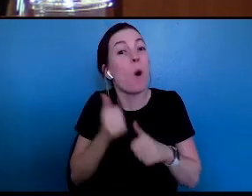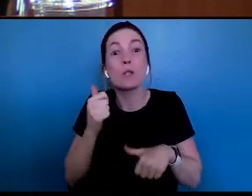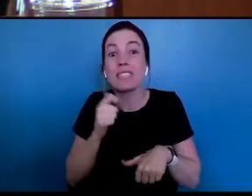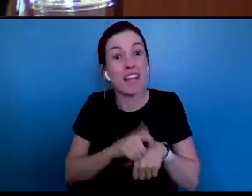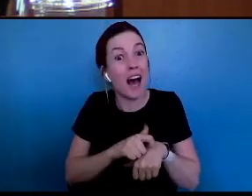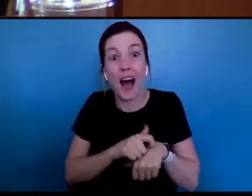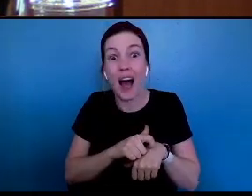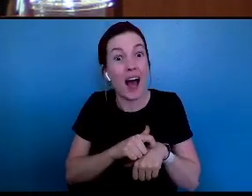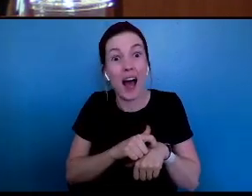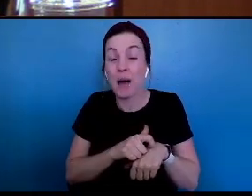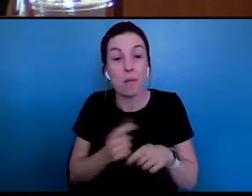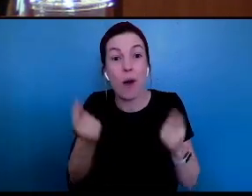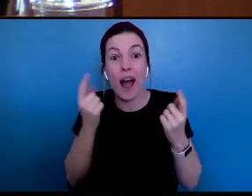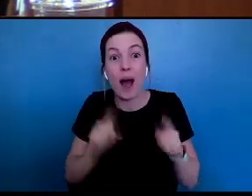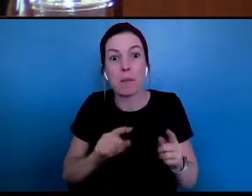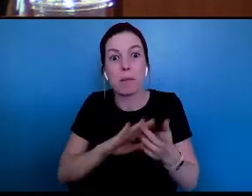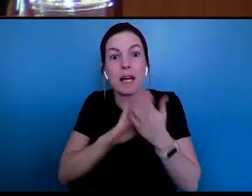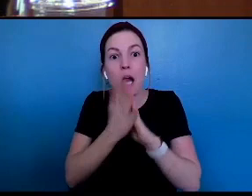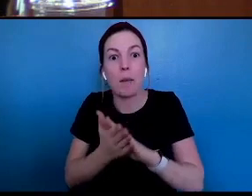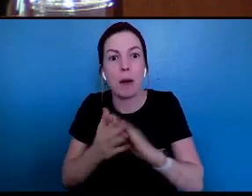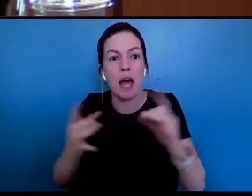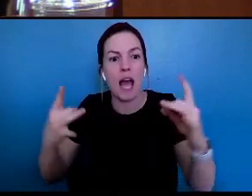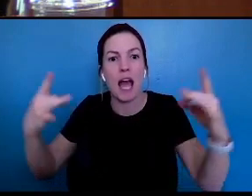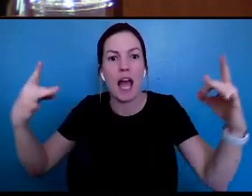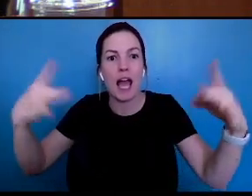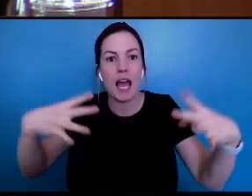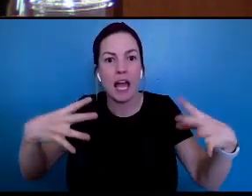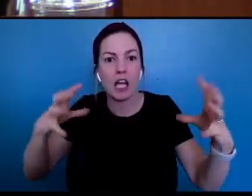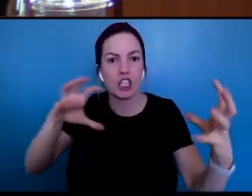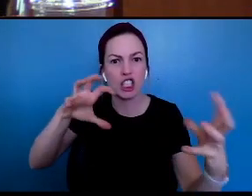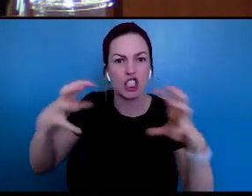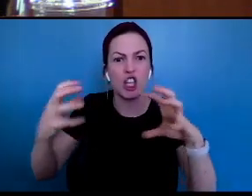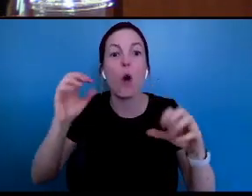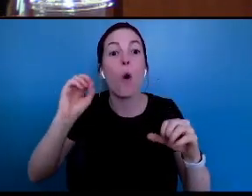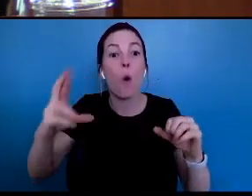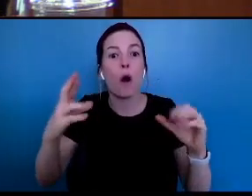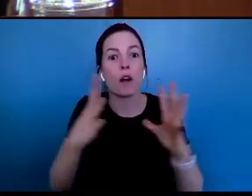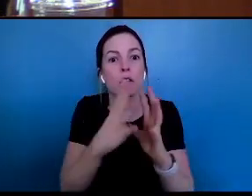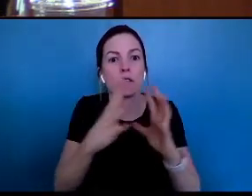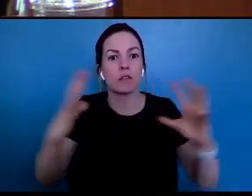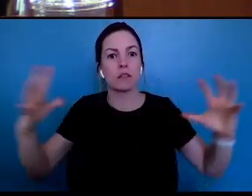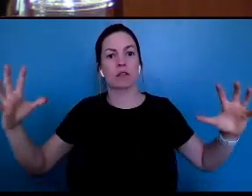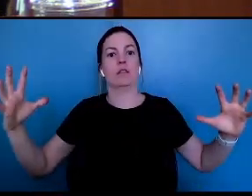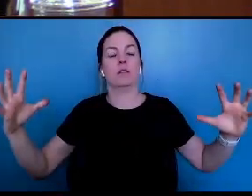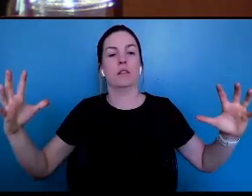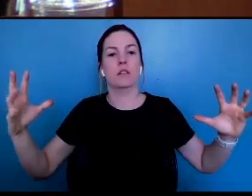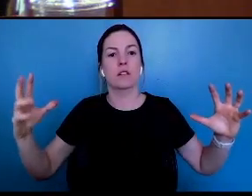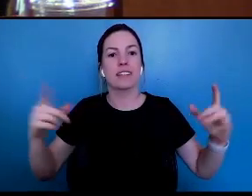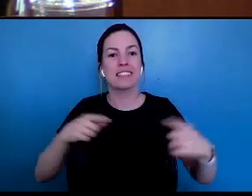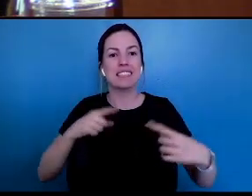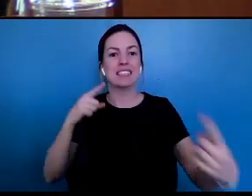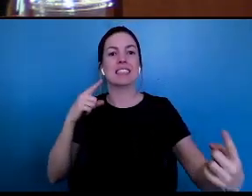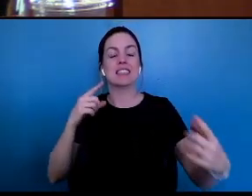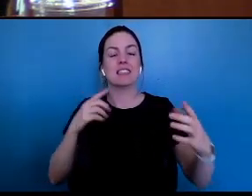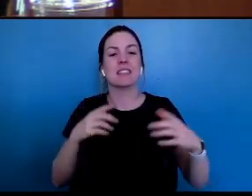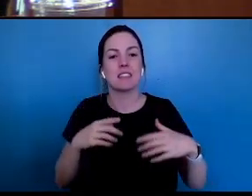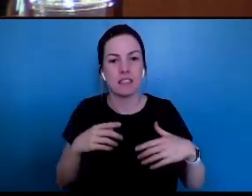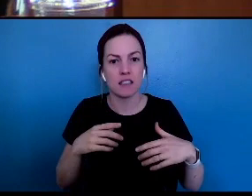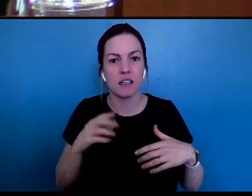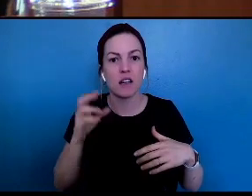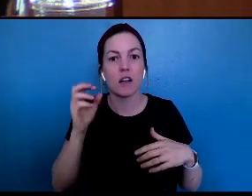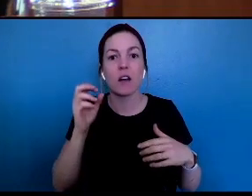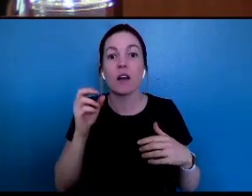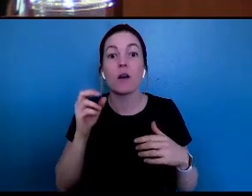very interestingly, or people distancing away from each other, or people finding that tribalism or whatever